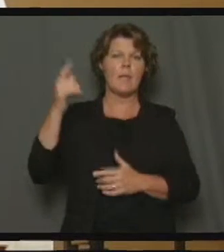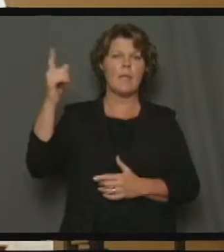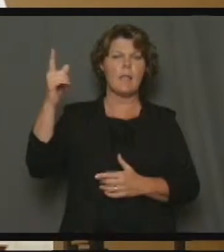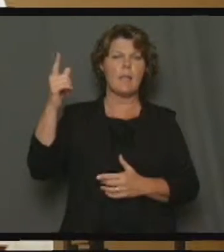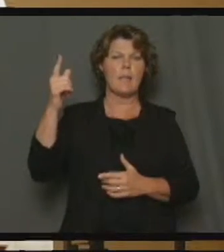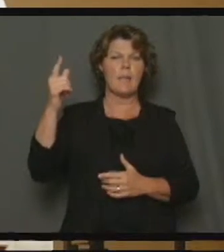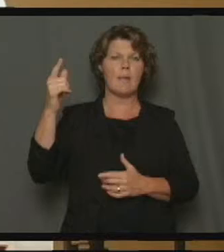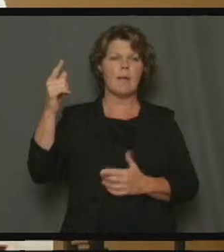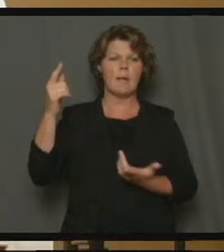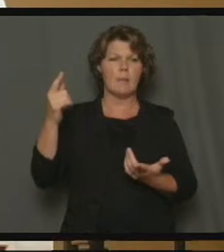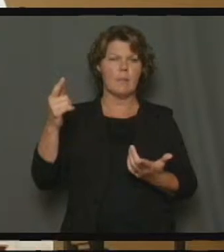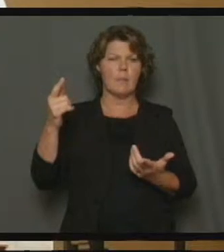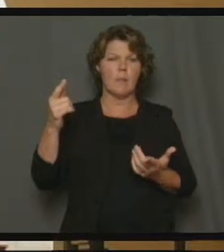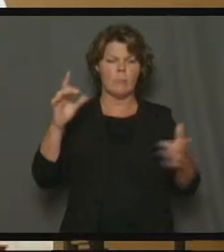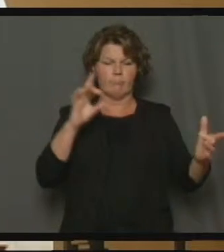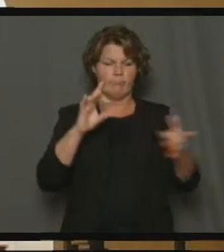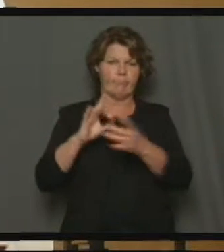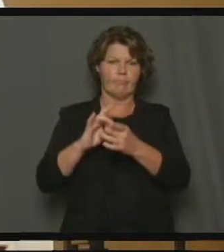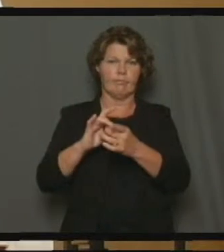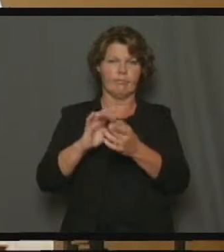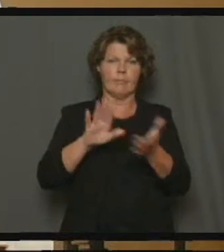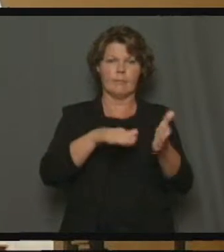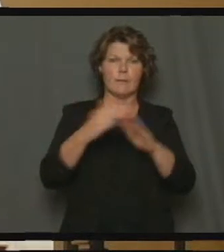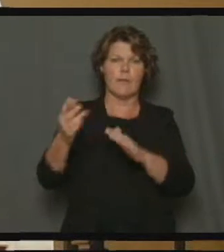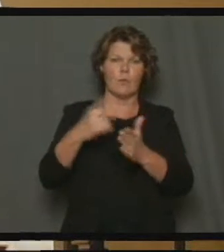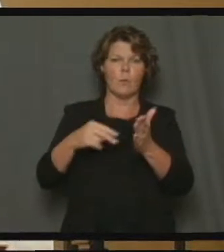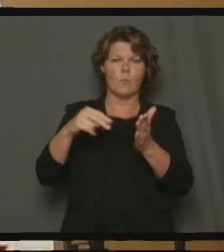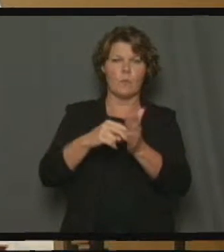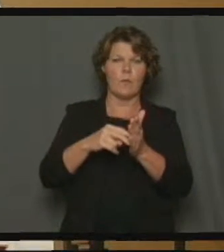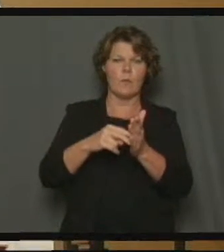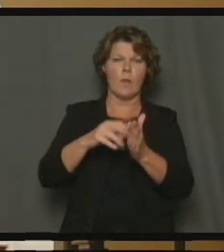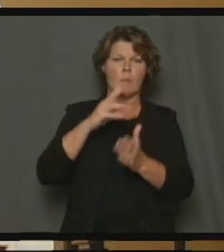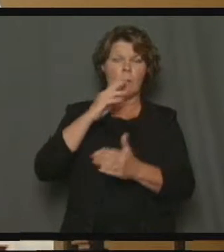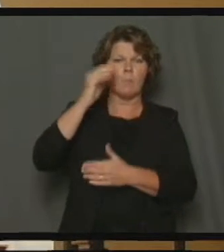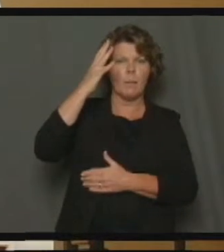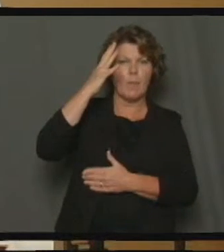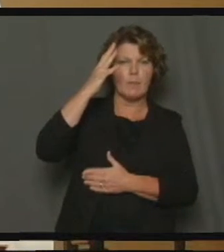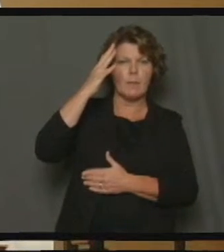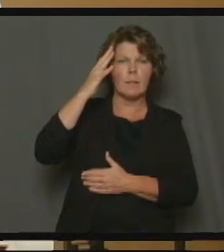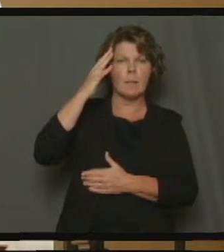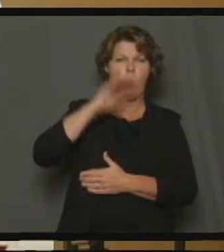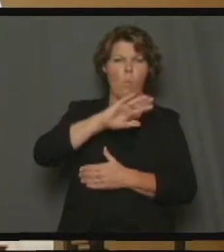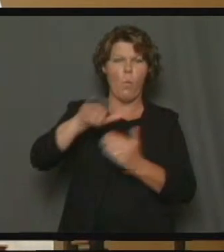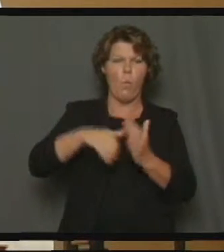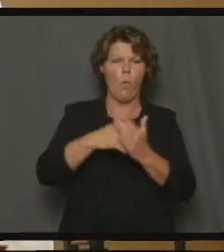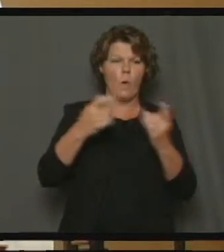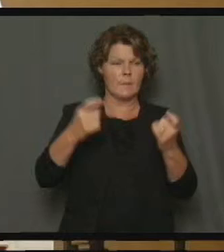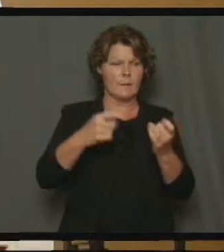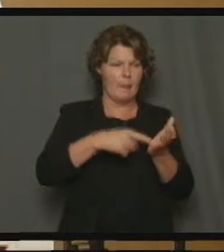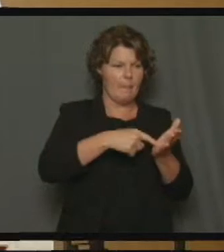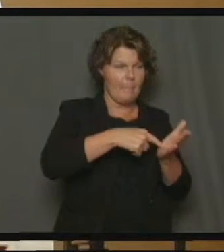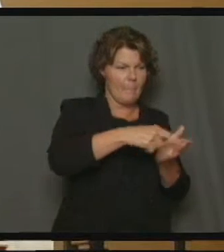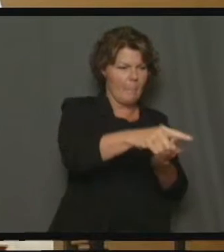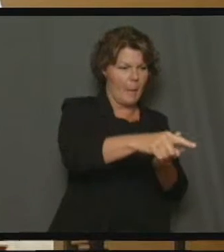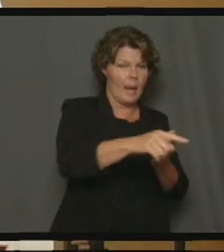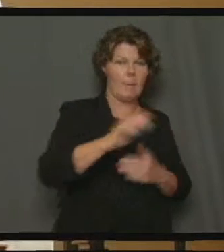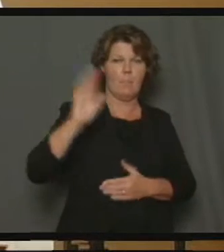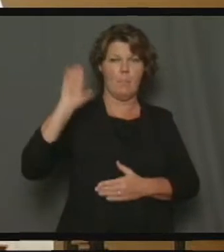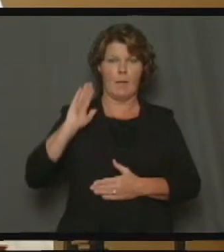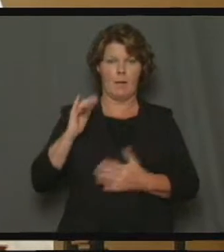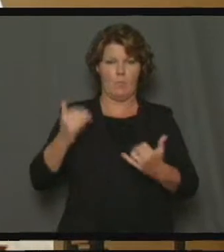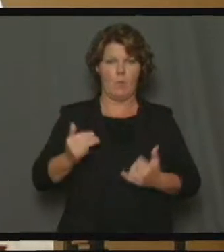He has tied you to the death and resurrection of his son in baptism. All sin has been paid for, past, present, and